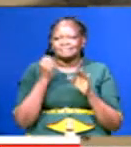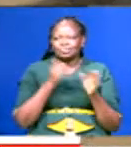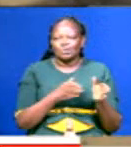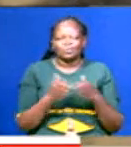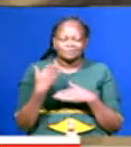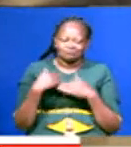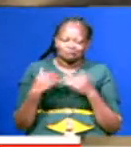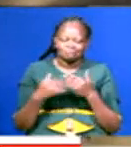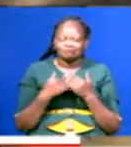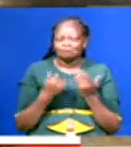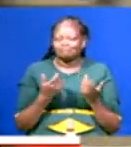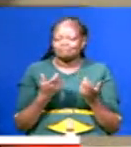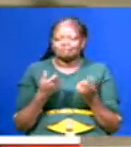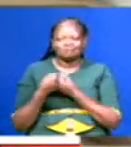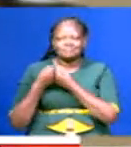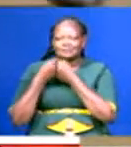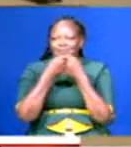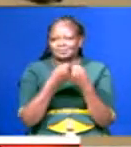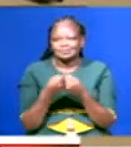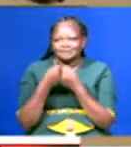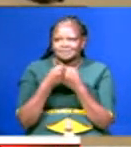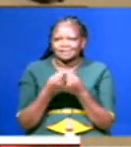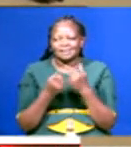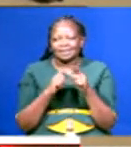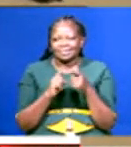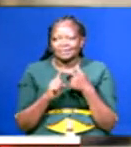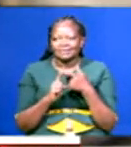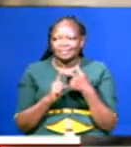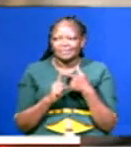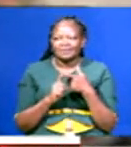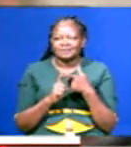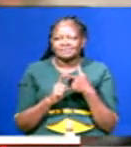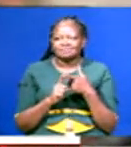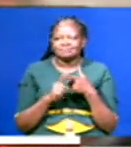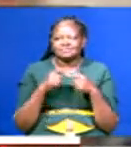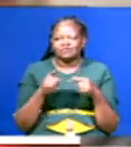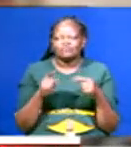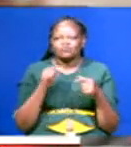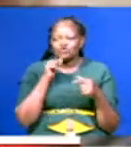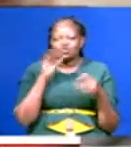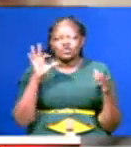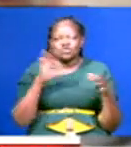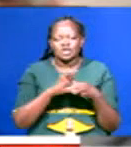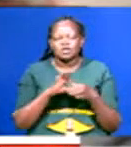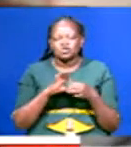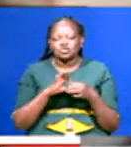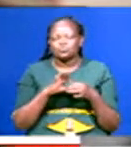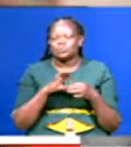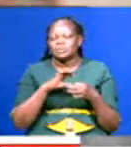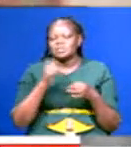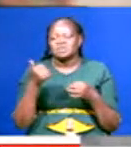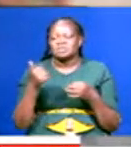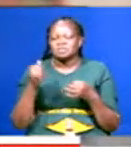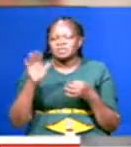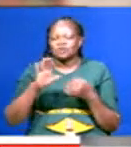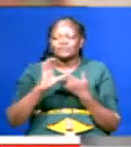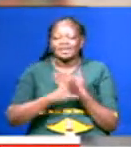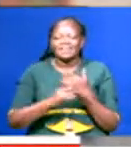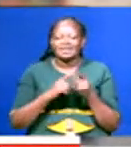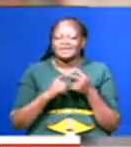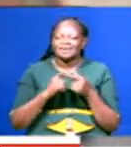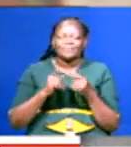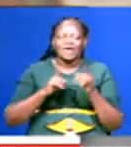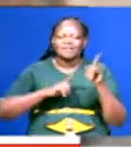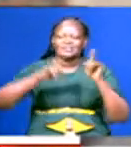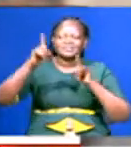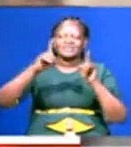to cut off these communities from the rest of the country. As such, hardly do they travel out, nor